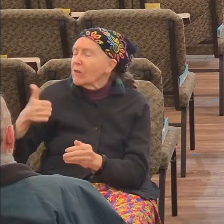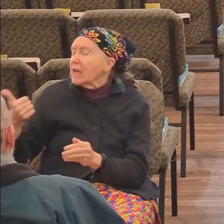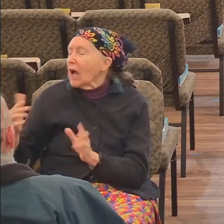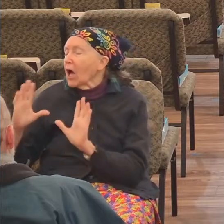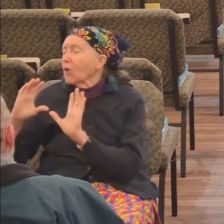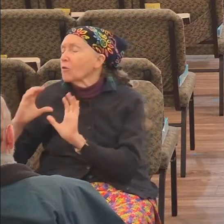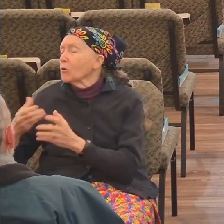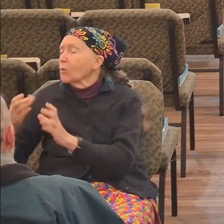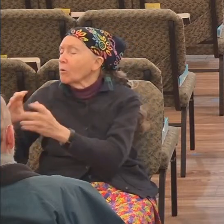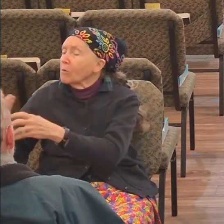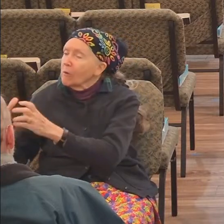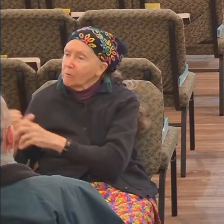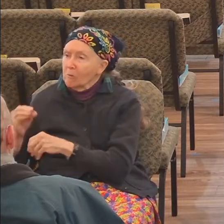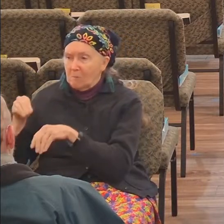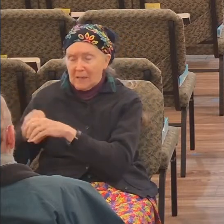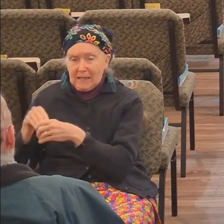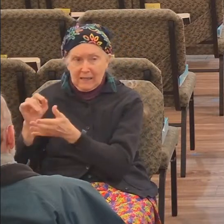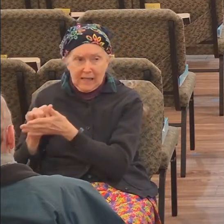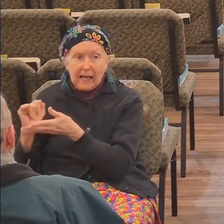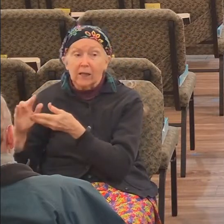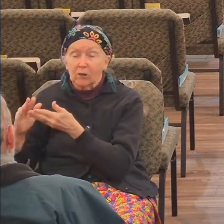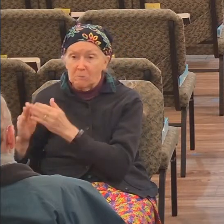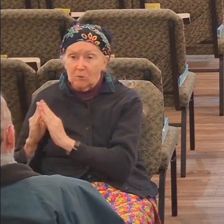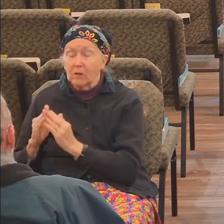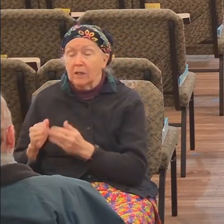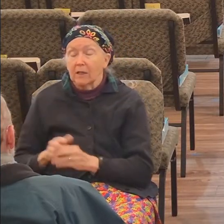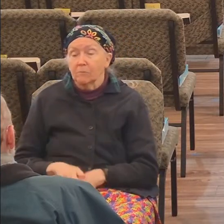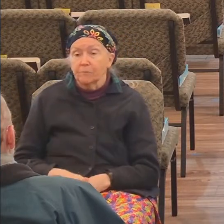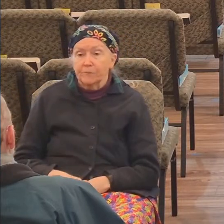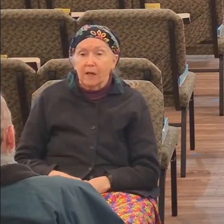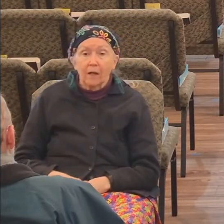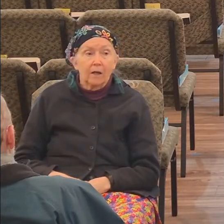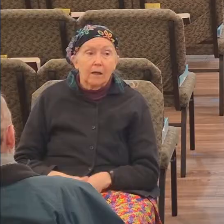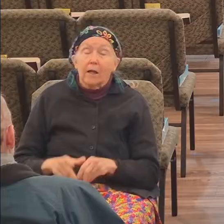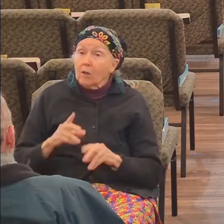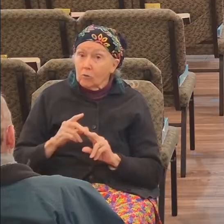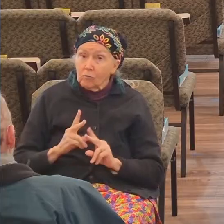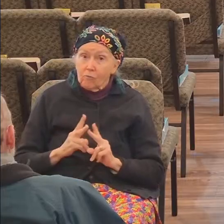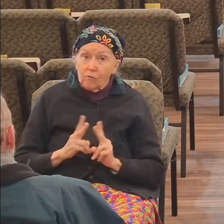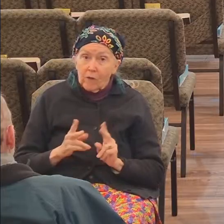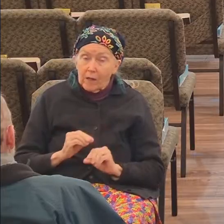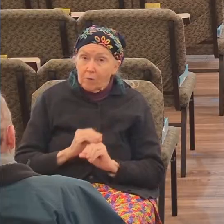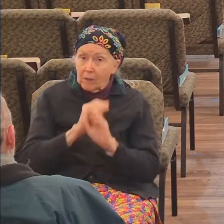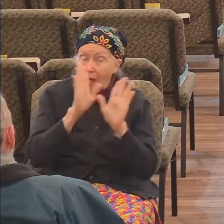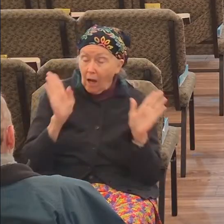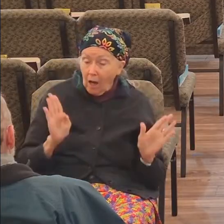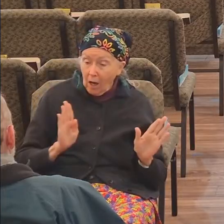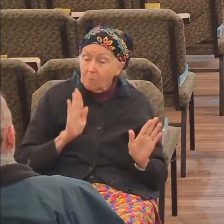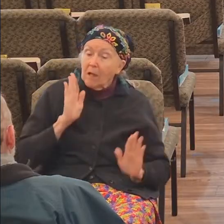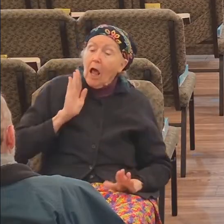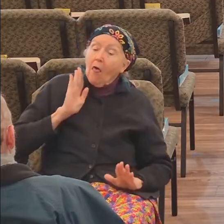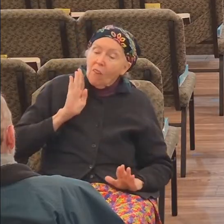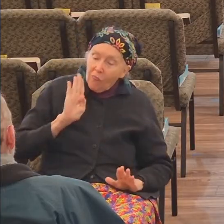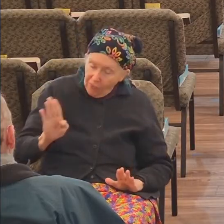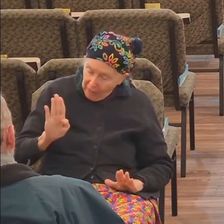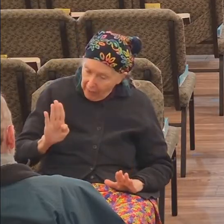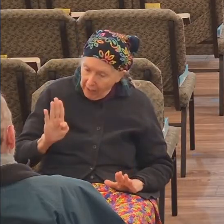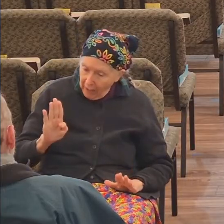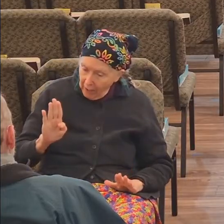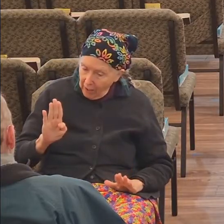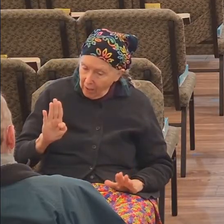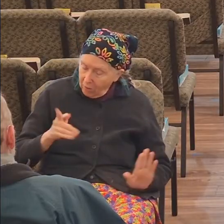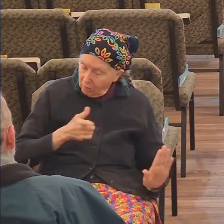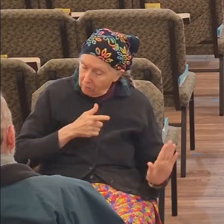associations within that community did, okay? And it was very obvious that their allegiance had changed. They were not